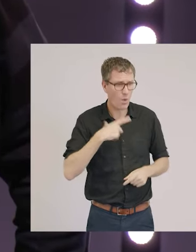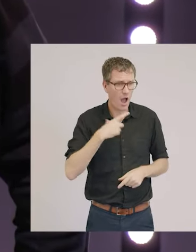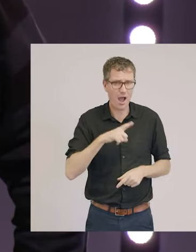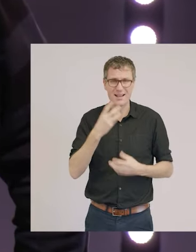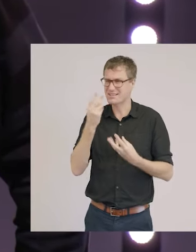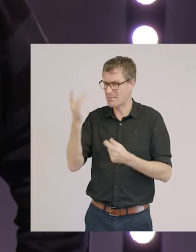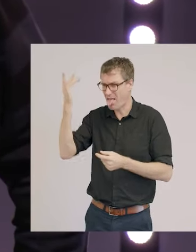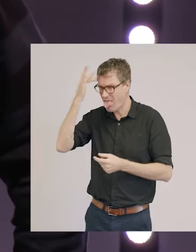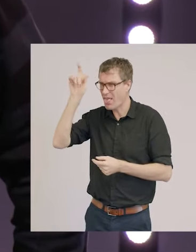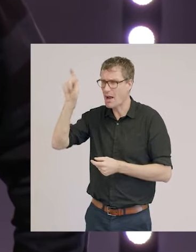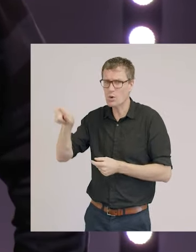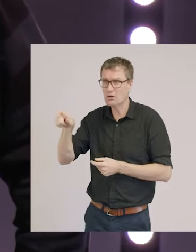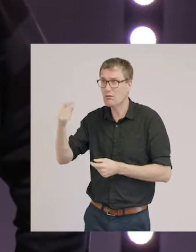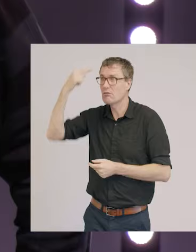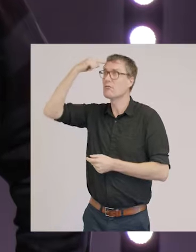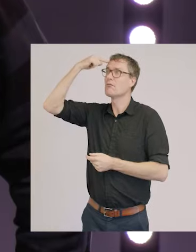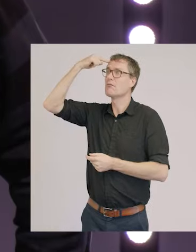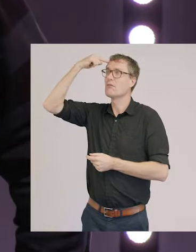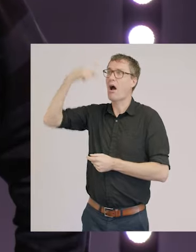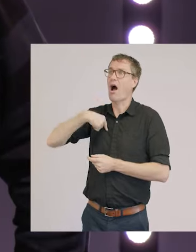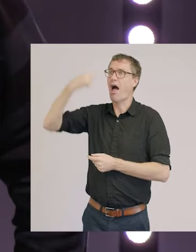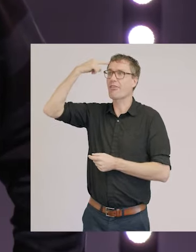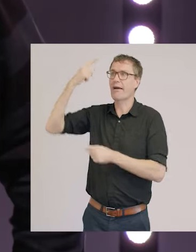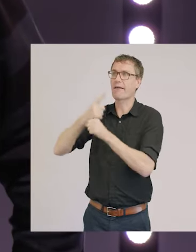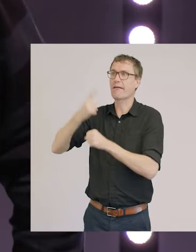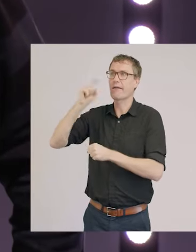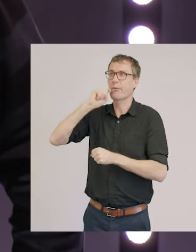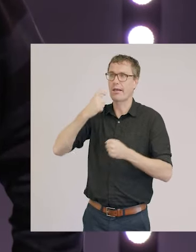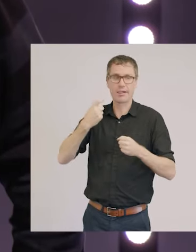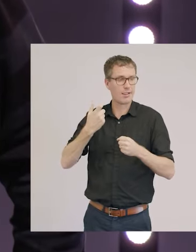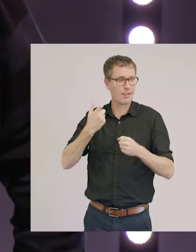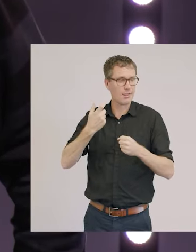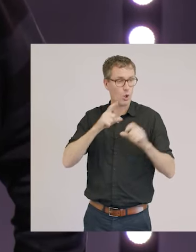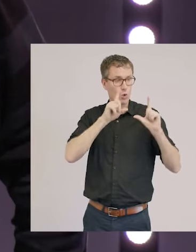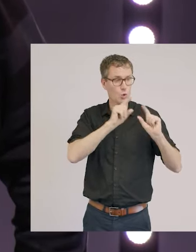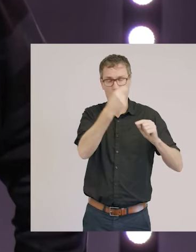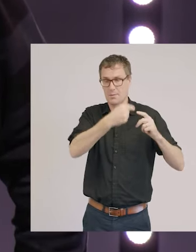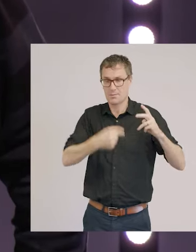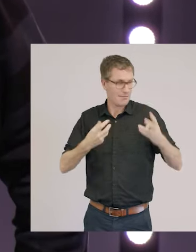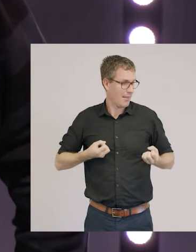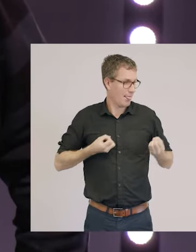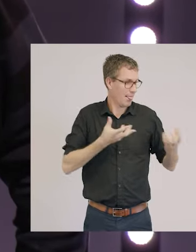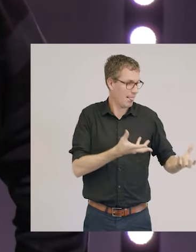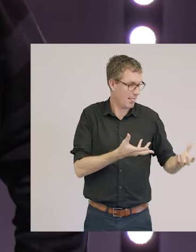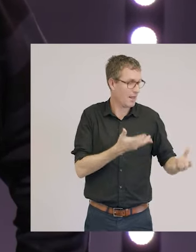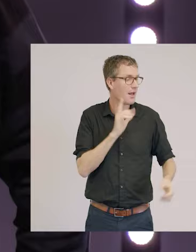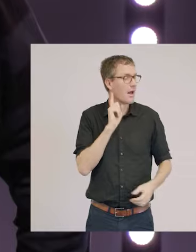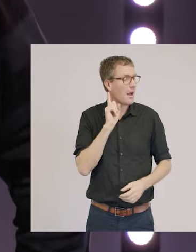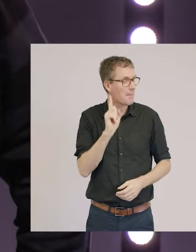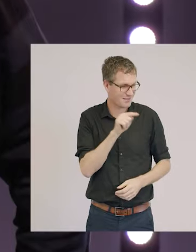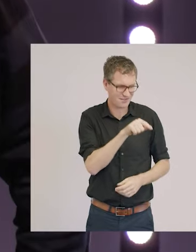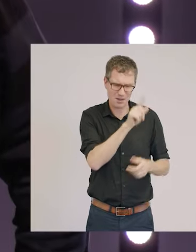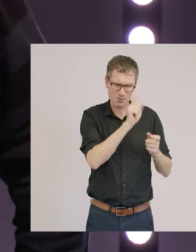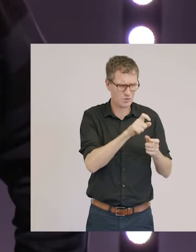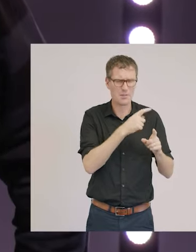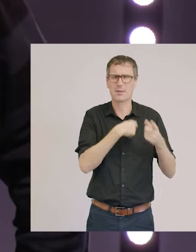is completely shattered because some nincompoop gave them a thought that came out of their heads about something